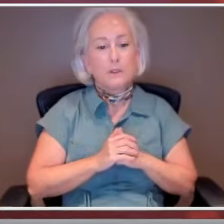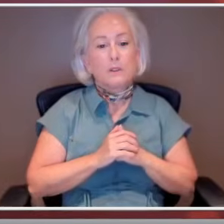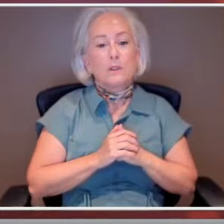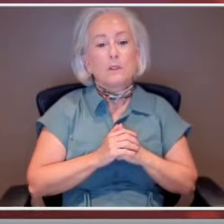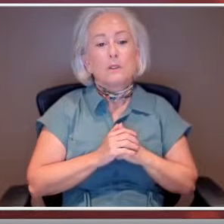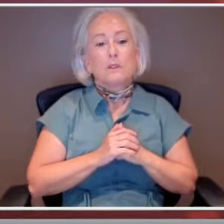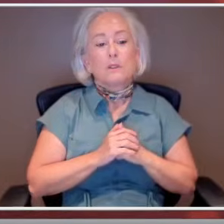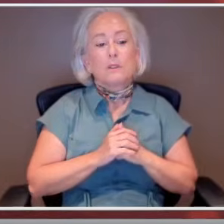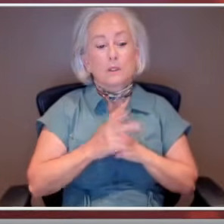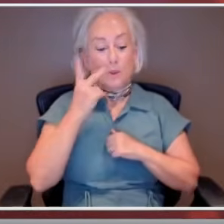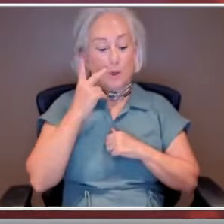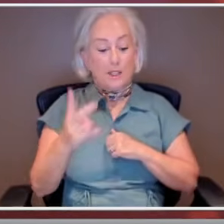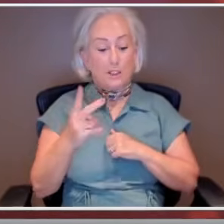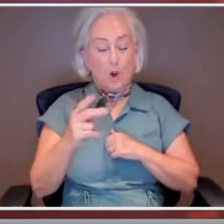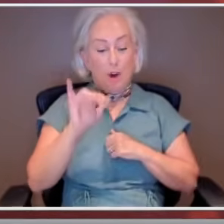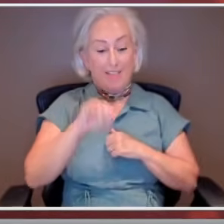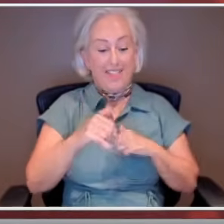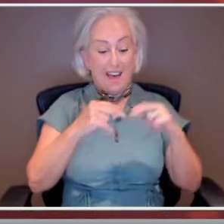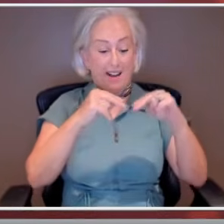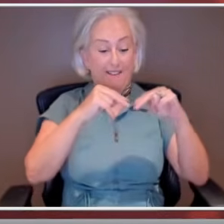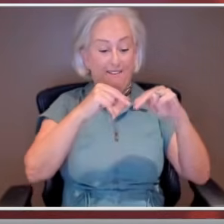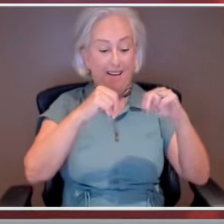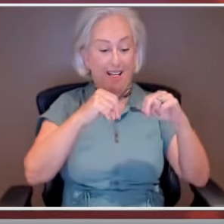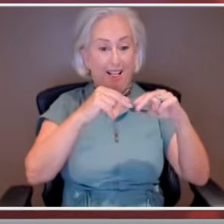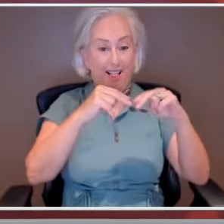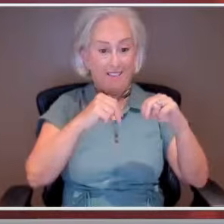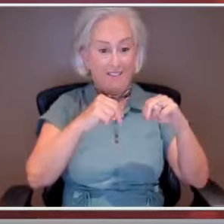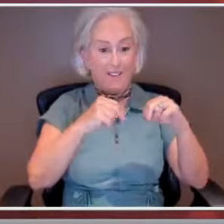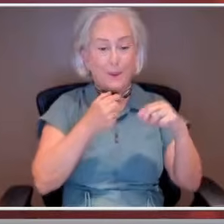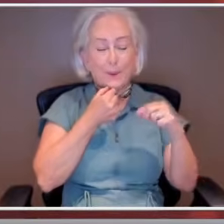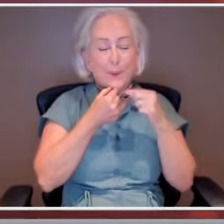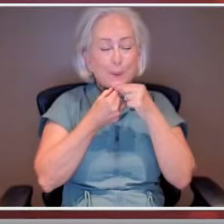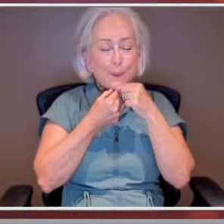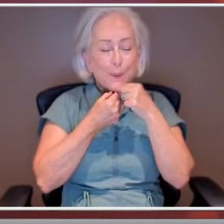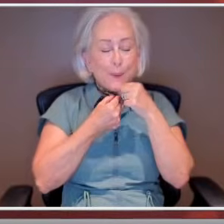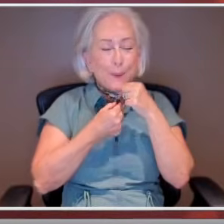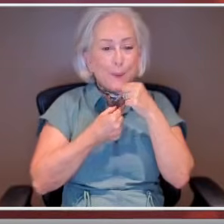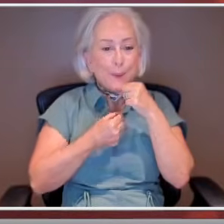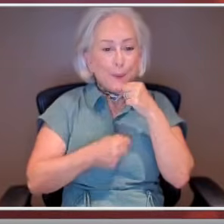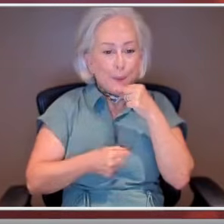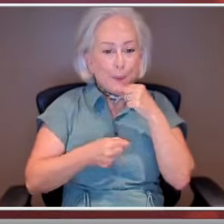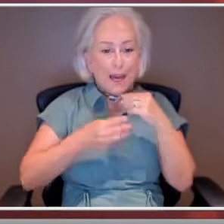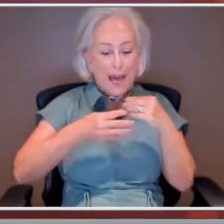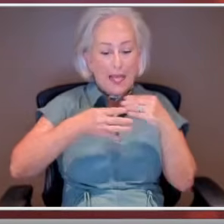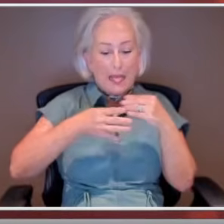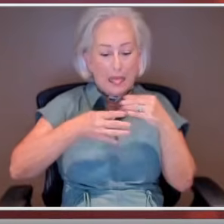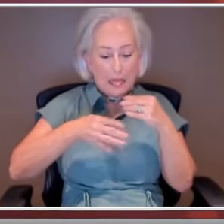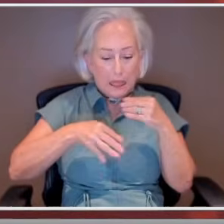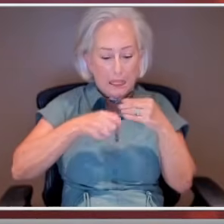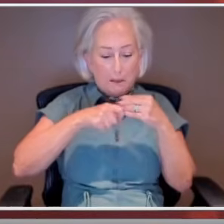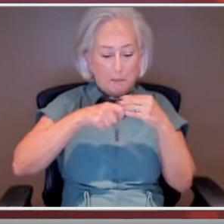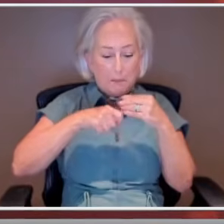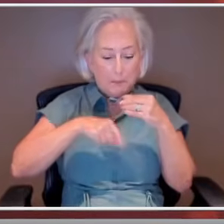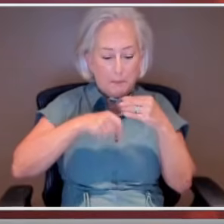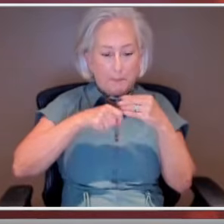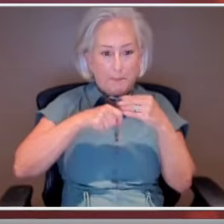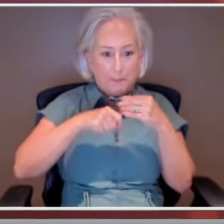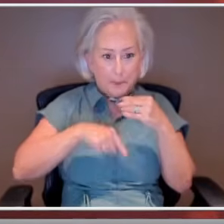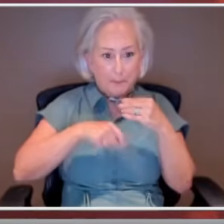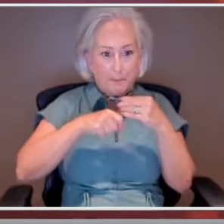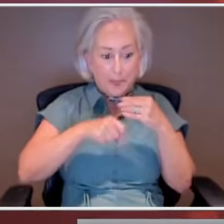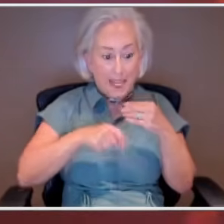and very leaky, and also the right side of the heart, its function was getting weaker. And when we see that, we know that